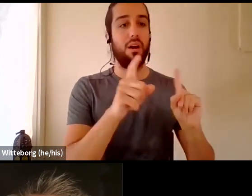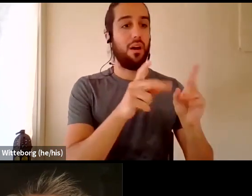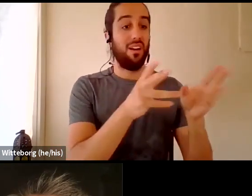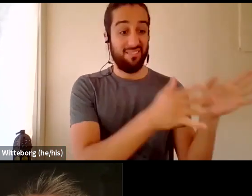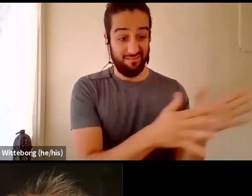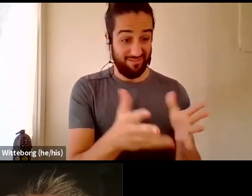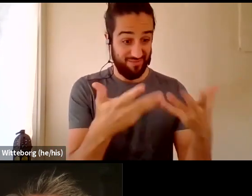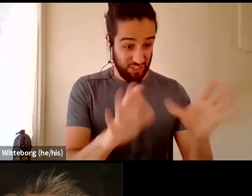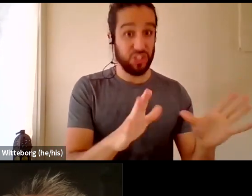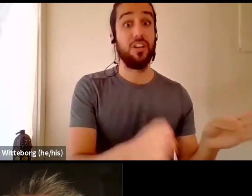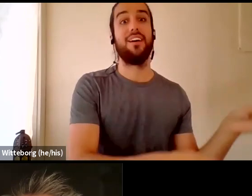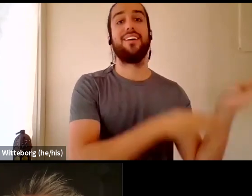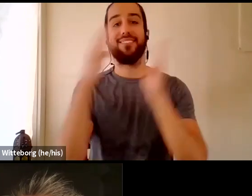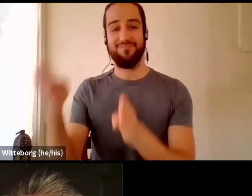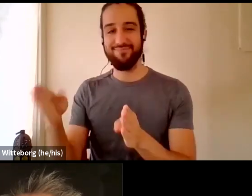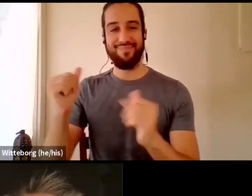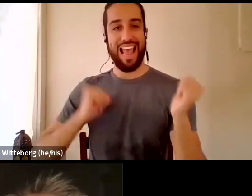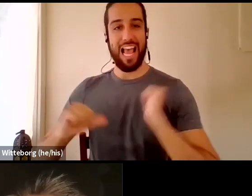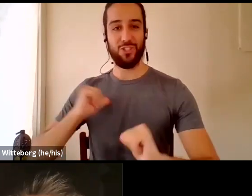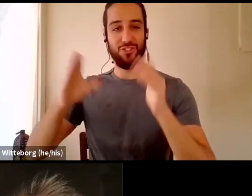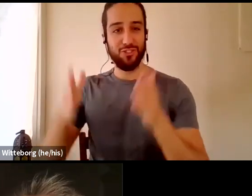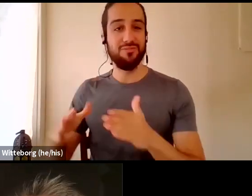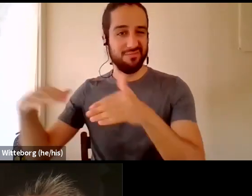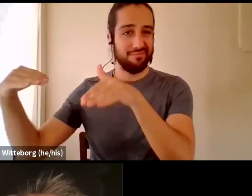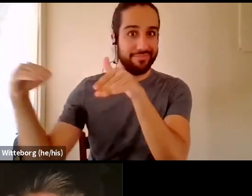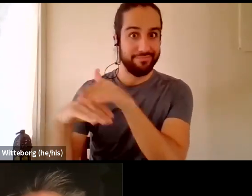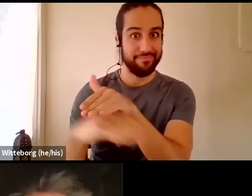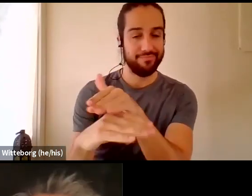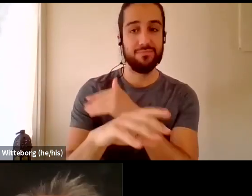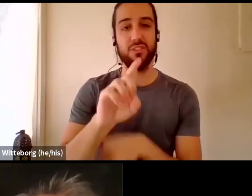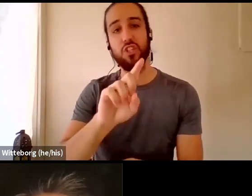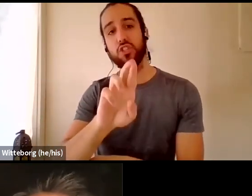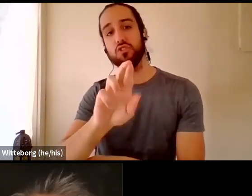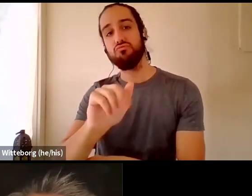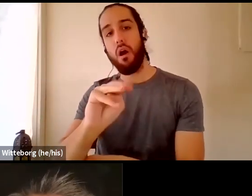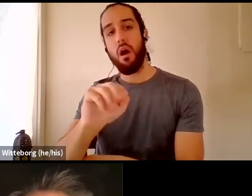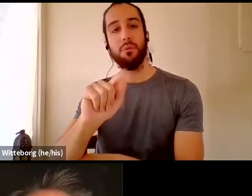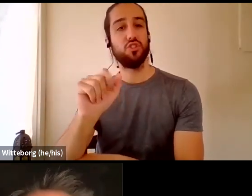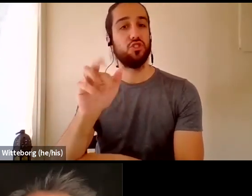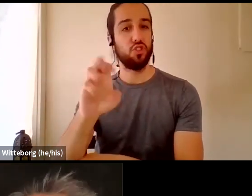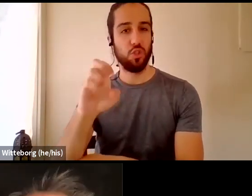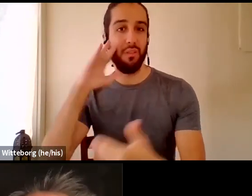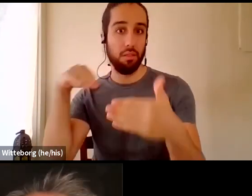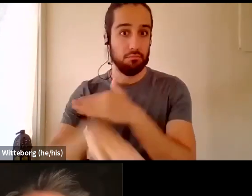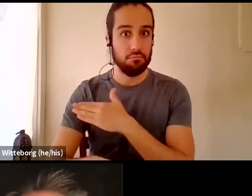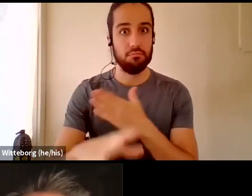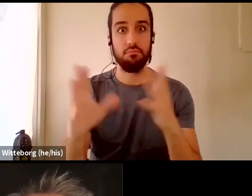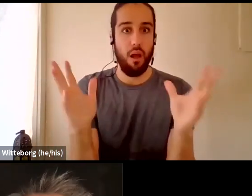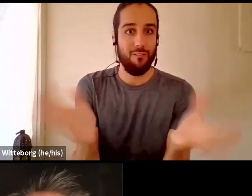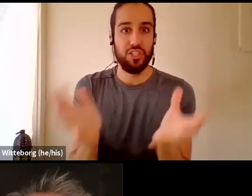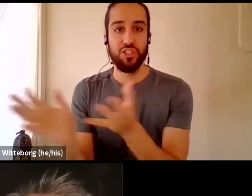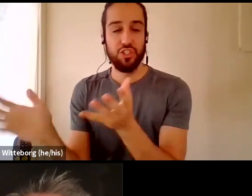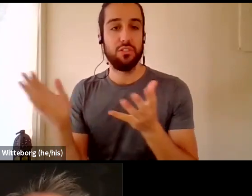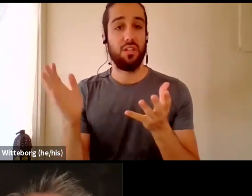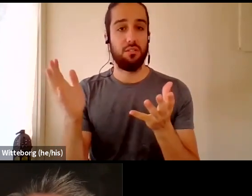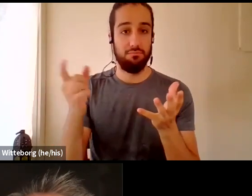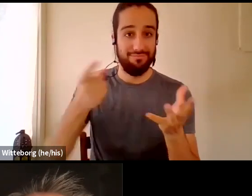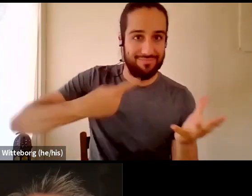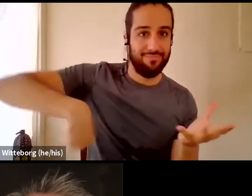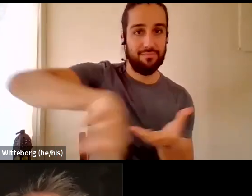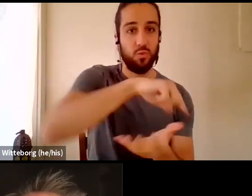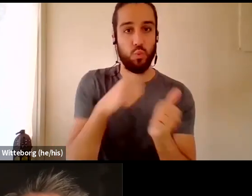the actors are going to step in and the dramaturg are going to be in conversation and all of us together are going to